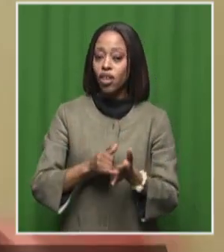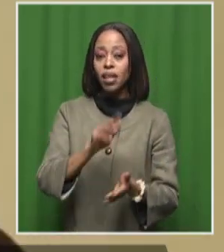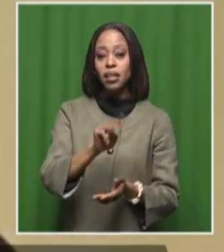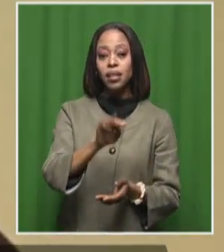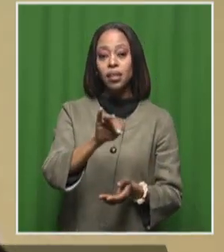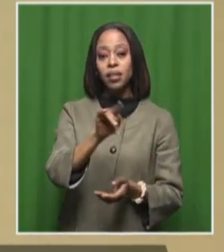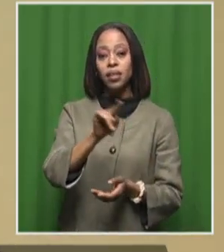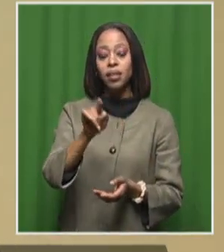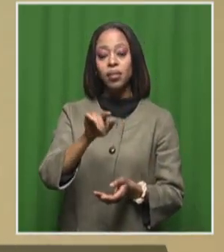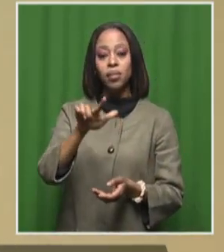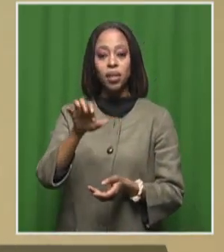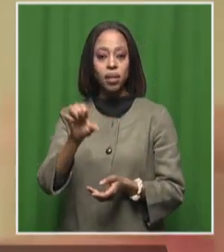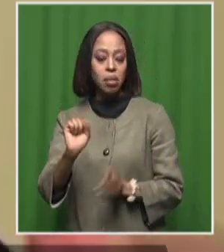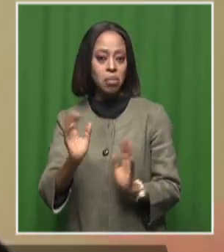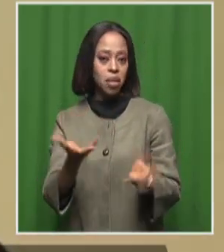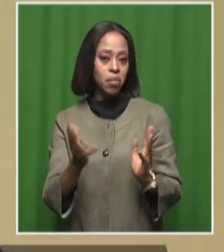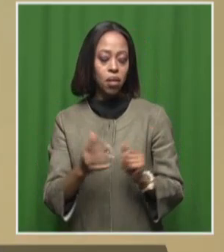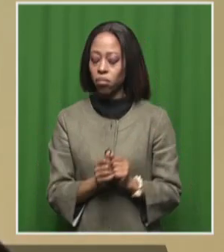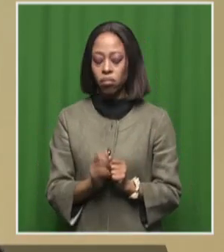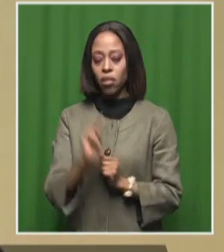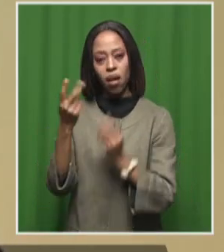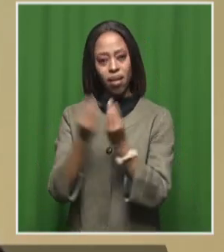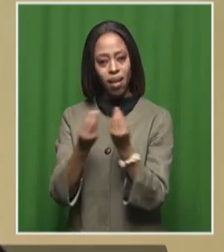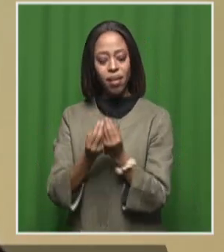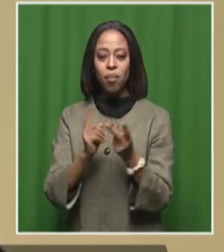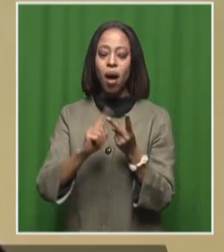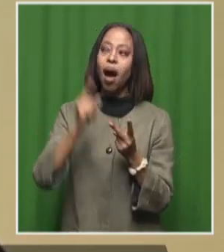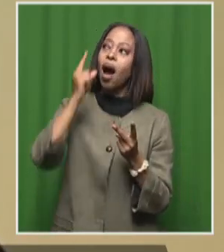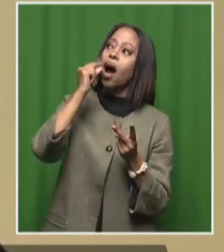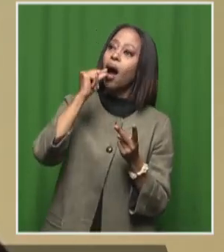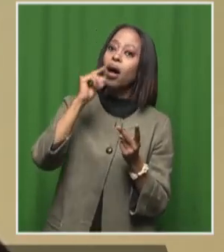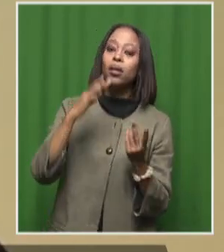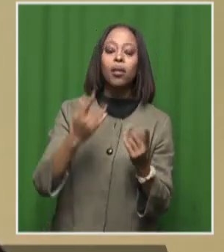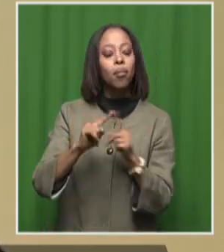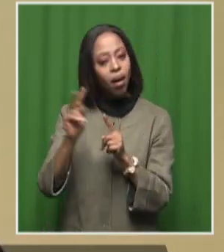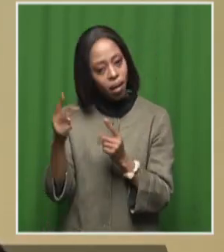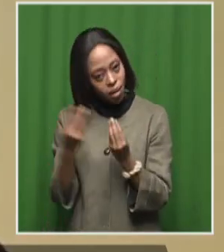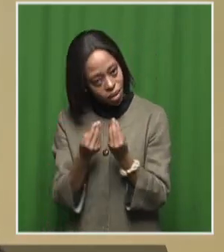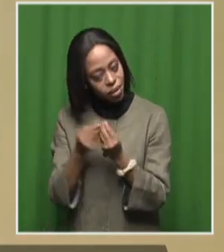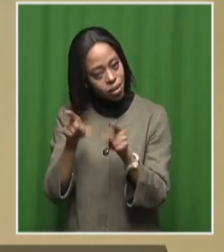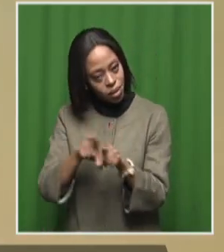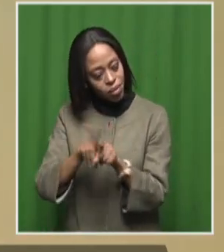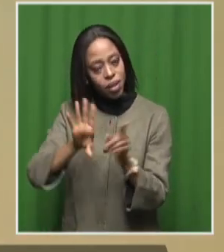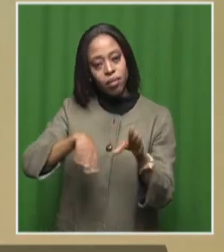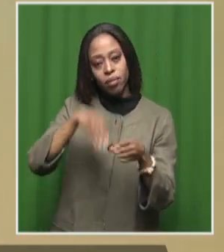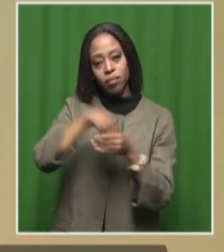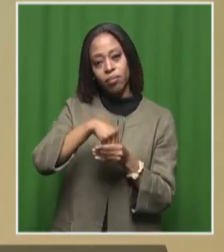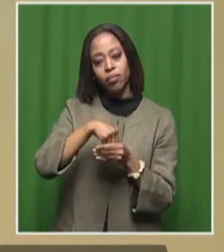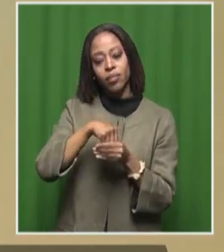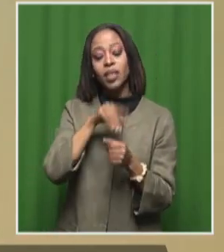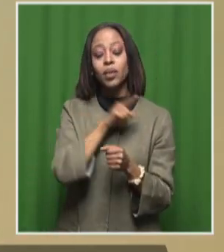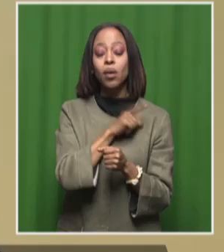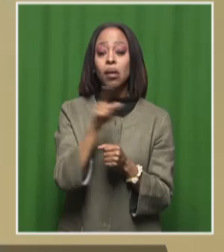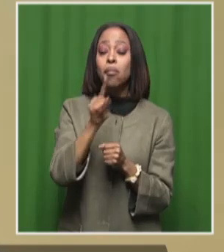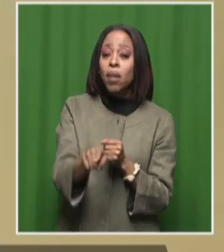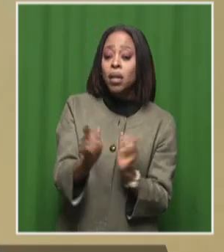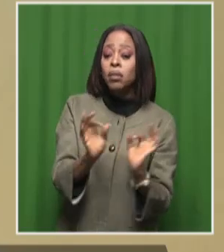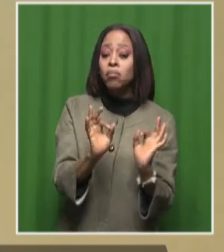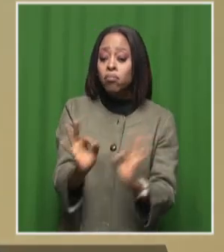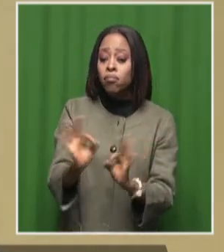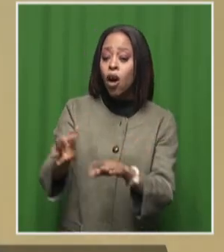for other antigens, not only for immunization, but for other health interventions. They have to be able to make proper